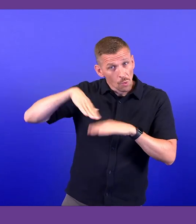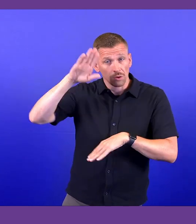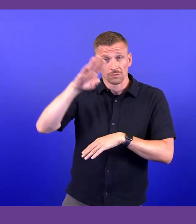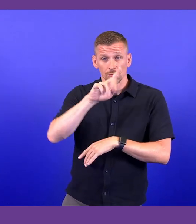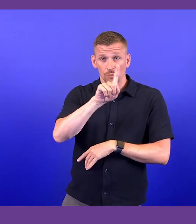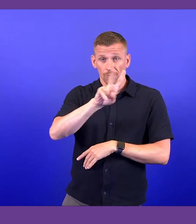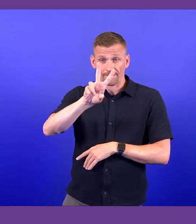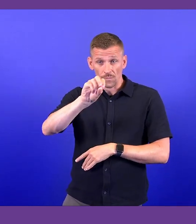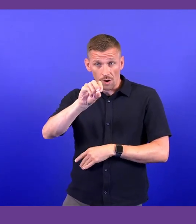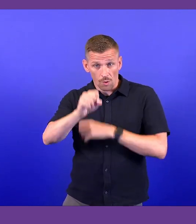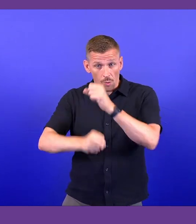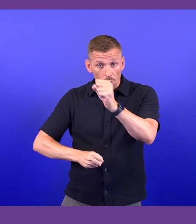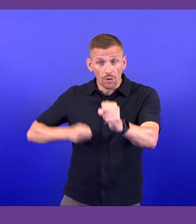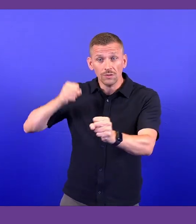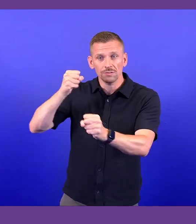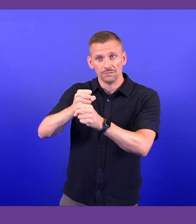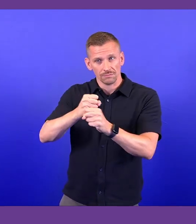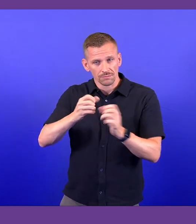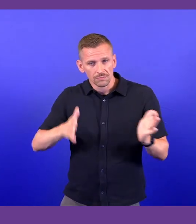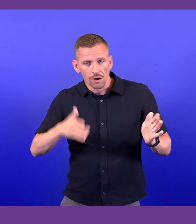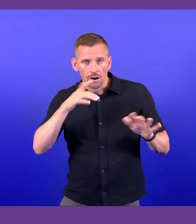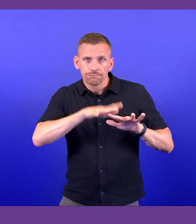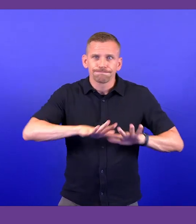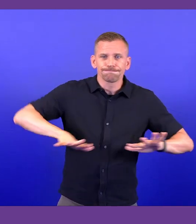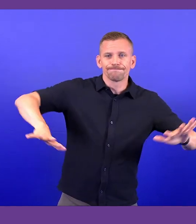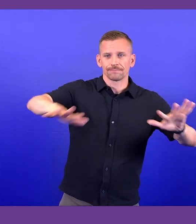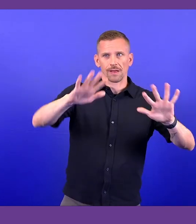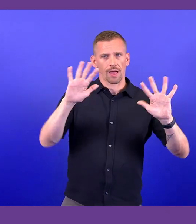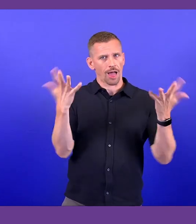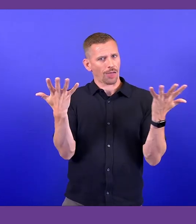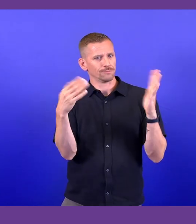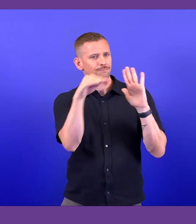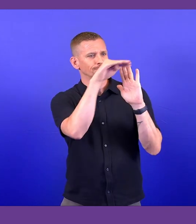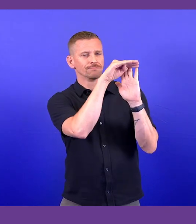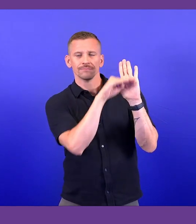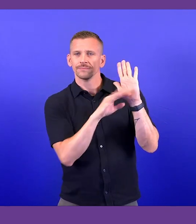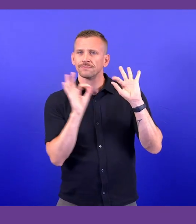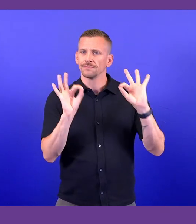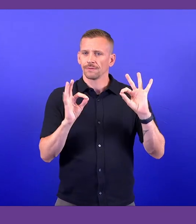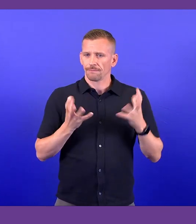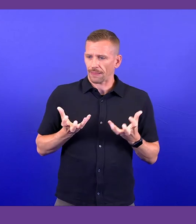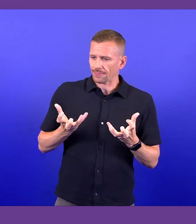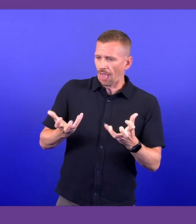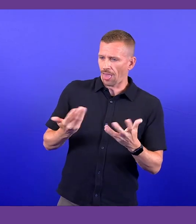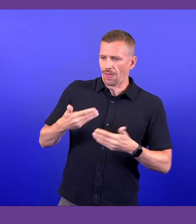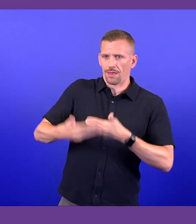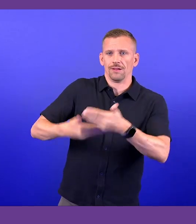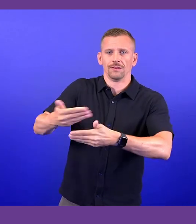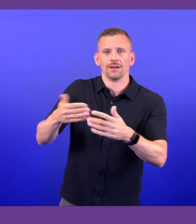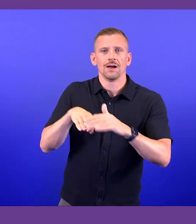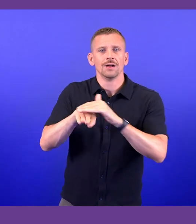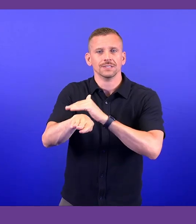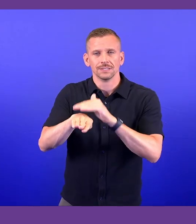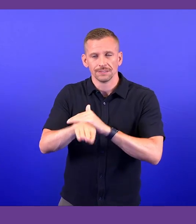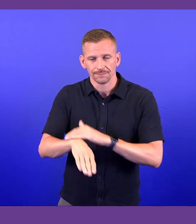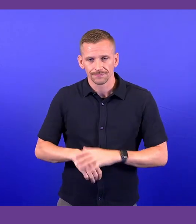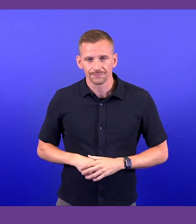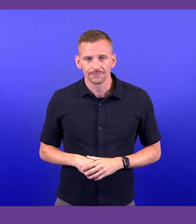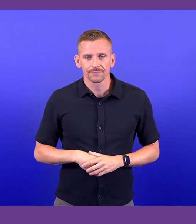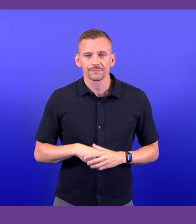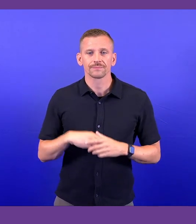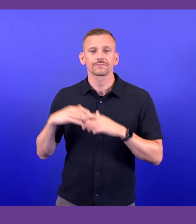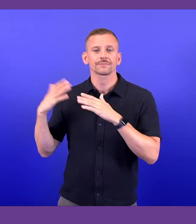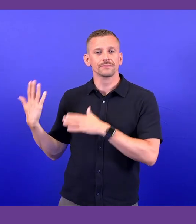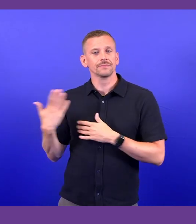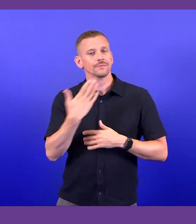aspects. Thank you. One very brief question. Yes, Jack. Wait for a microphone, if you